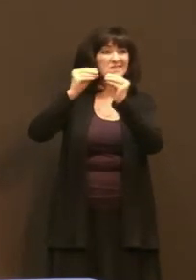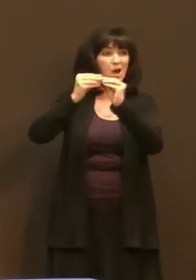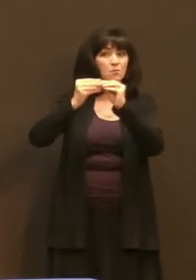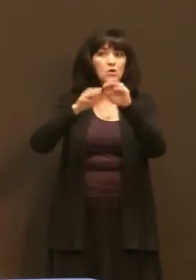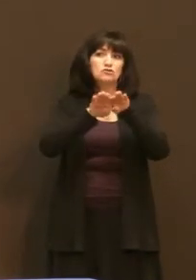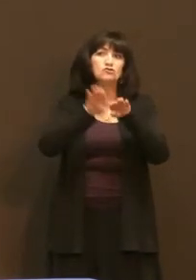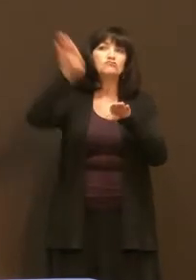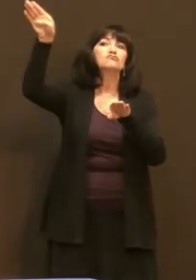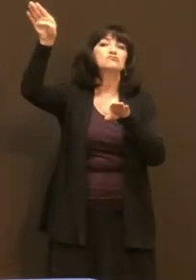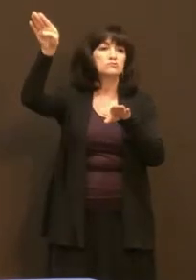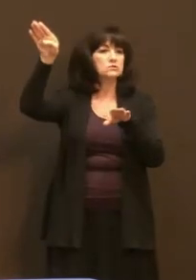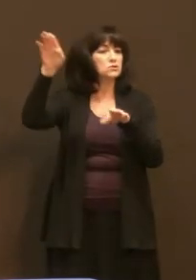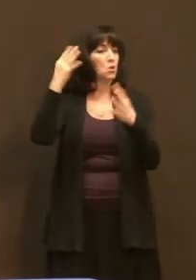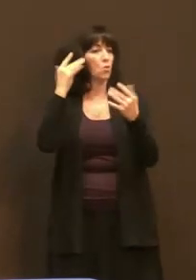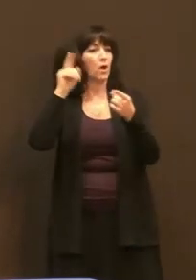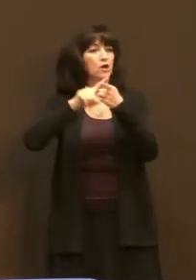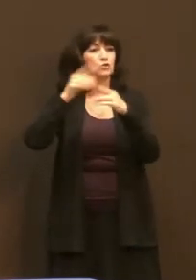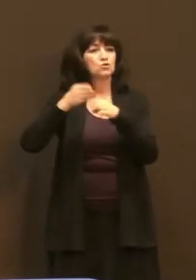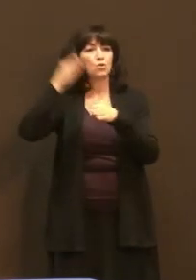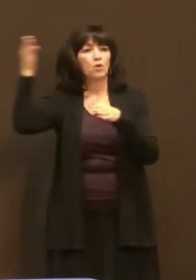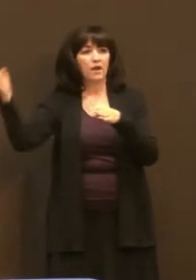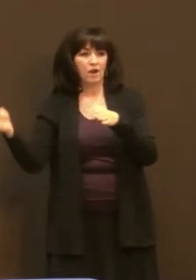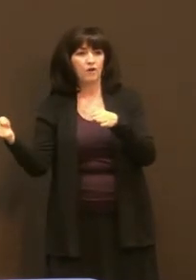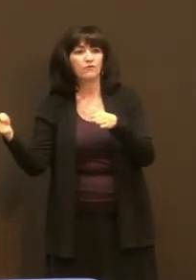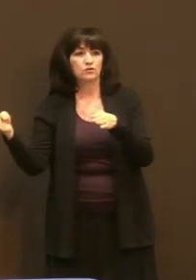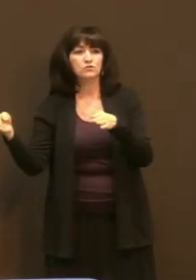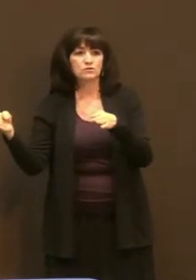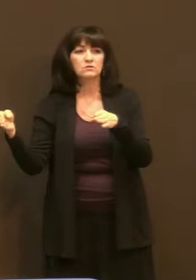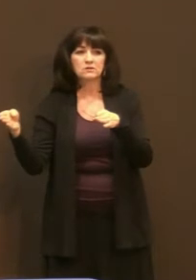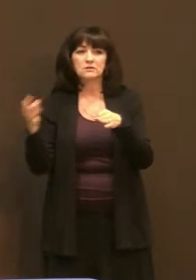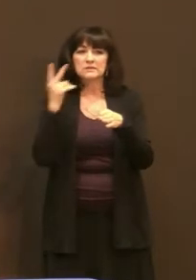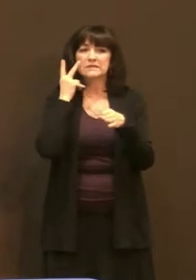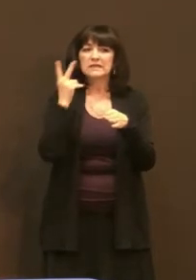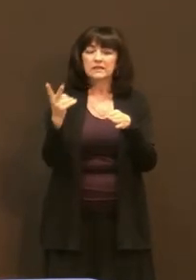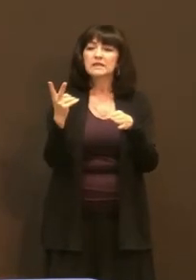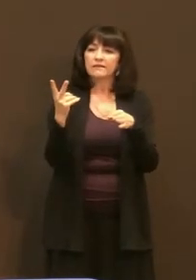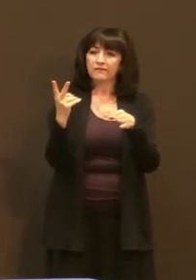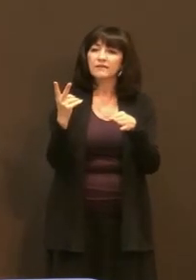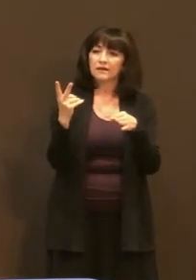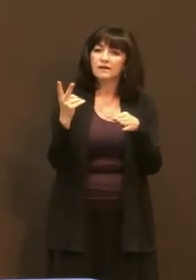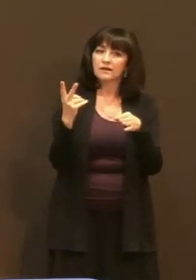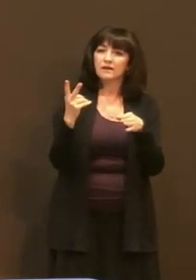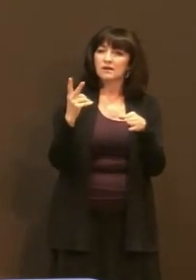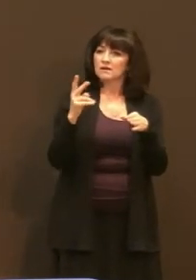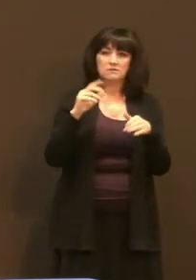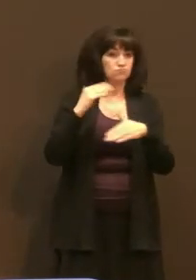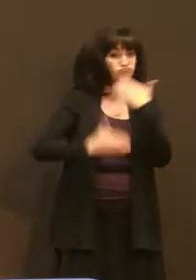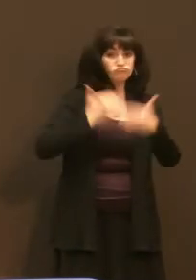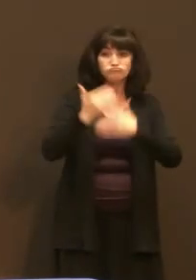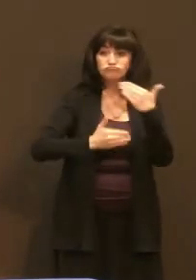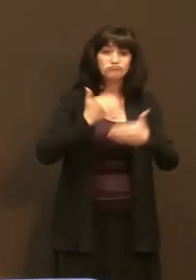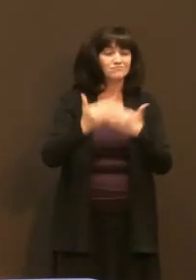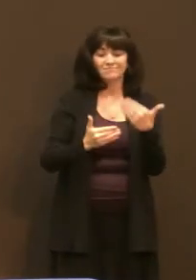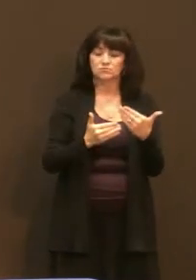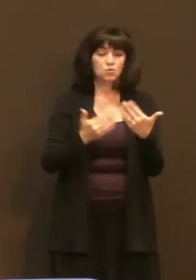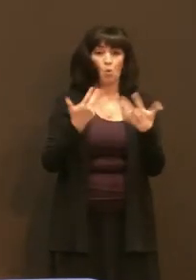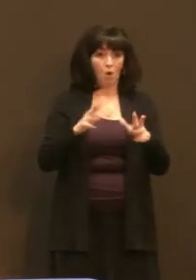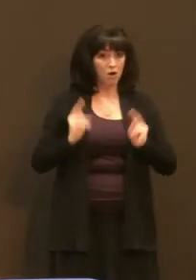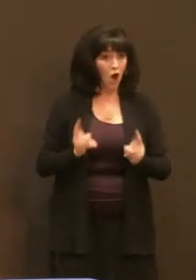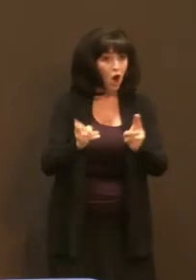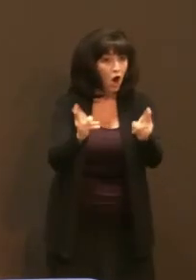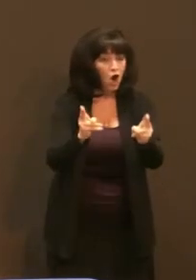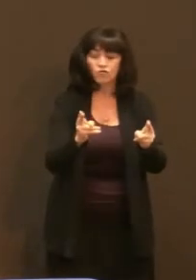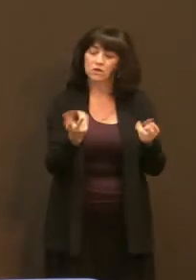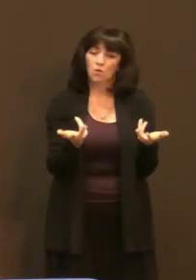And obviously setting up the regional coalition was to start thinking about those. But we can't get ahead of ourselves. Our message today is stay